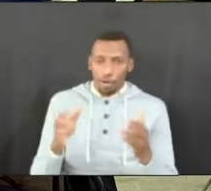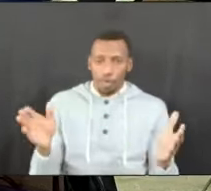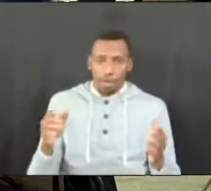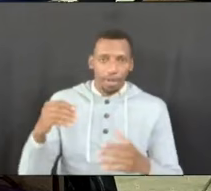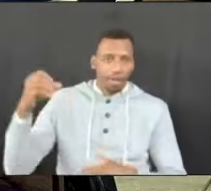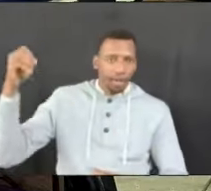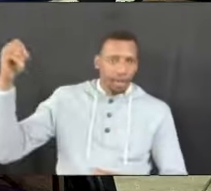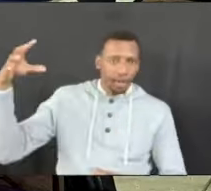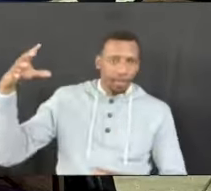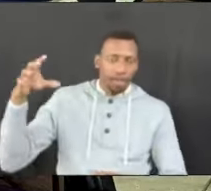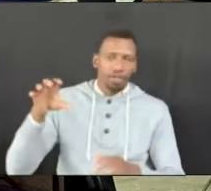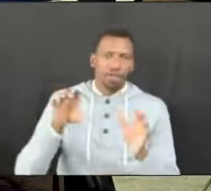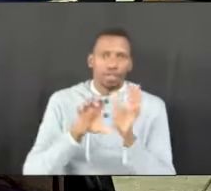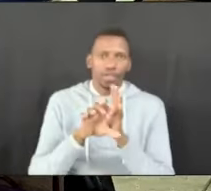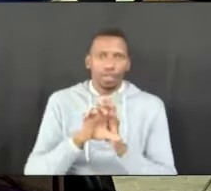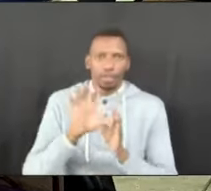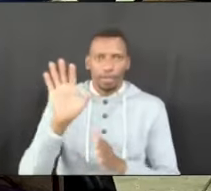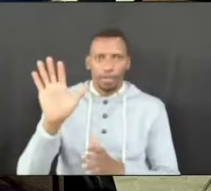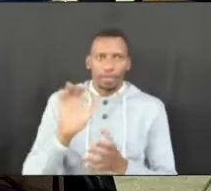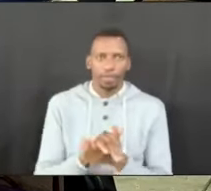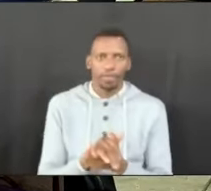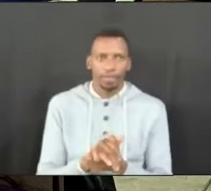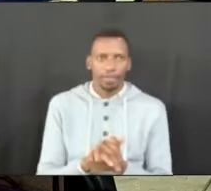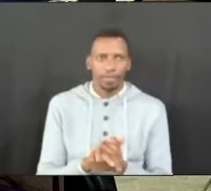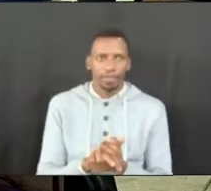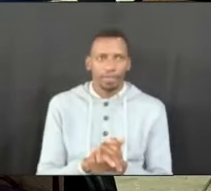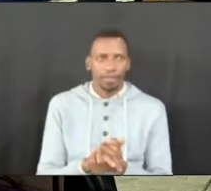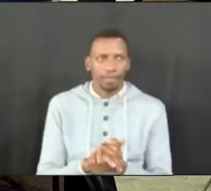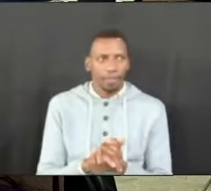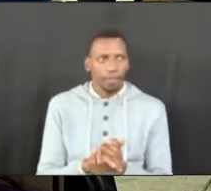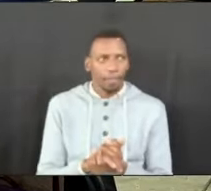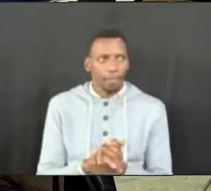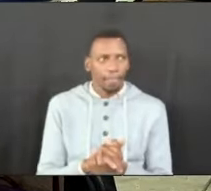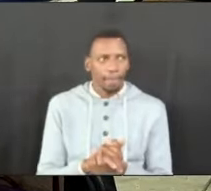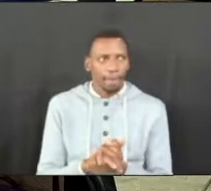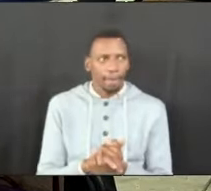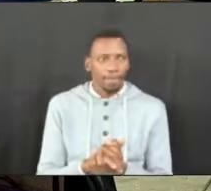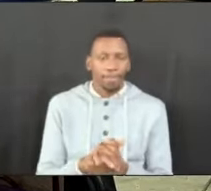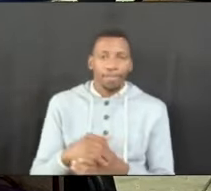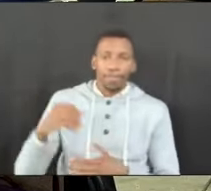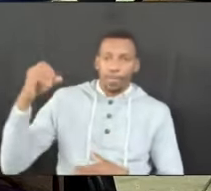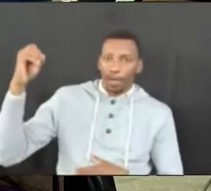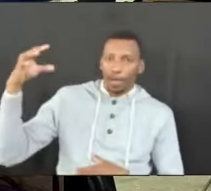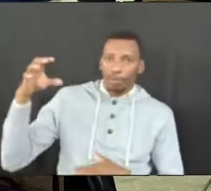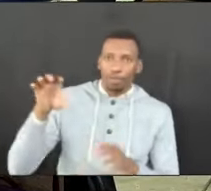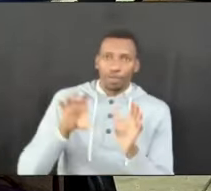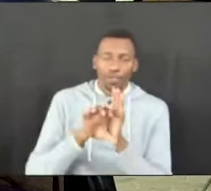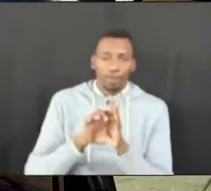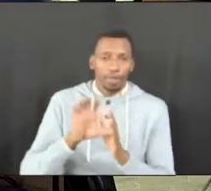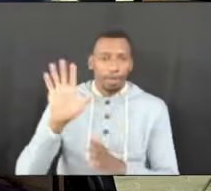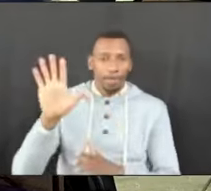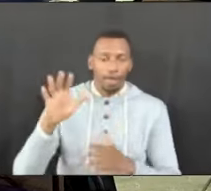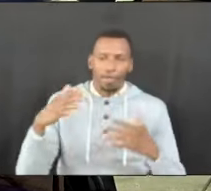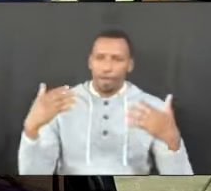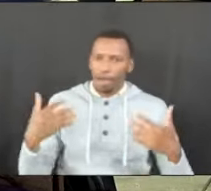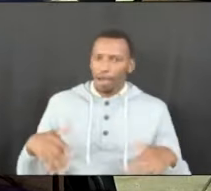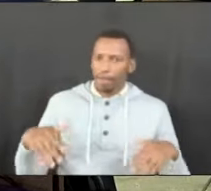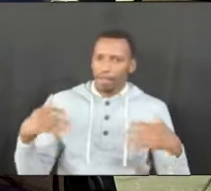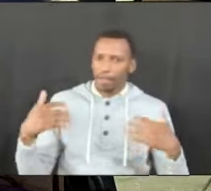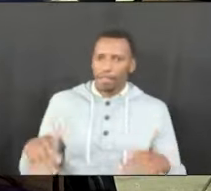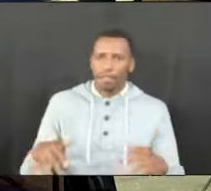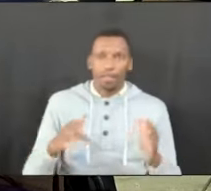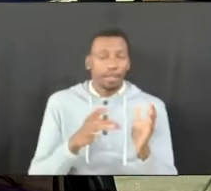5. I told you it's a long sermon. Amen? Revelation chapter 5 is amazing. The Bible starts by